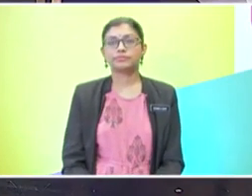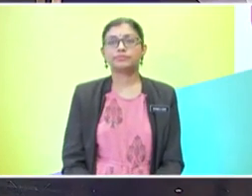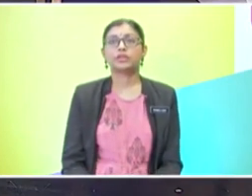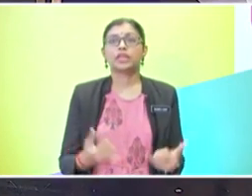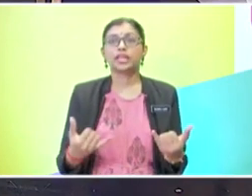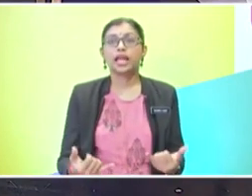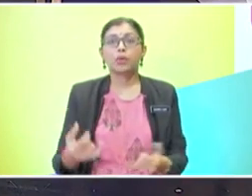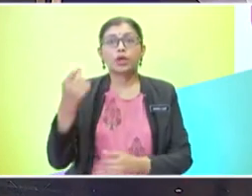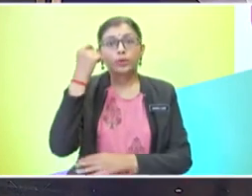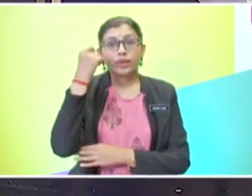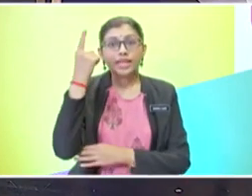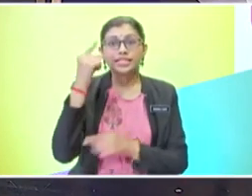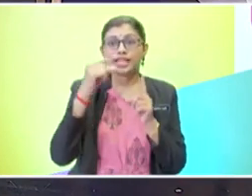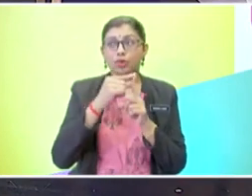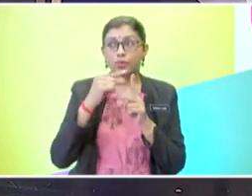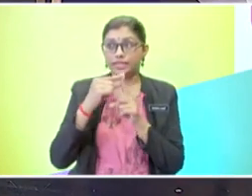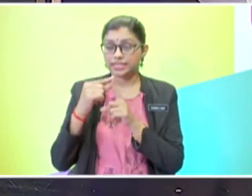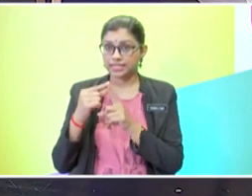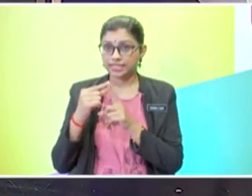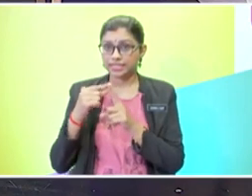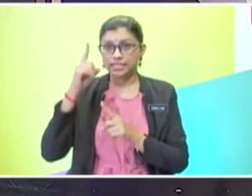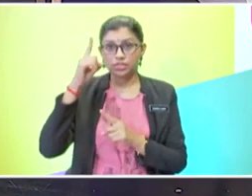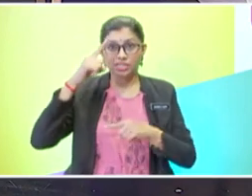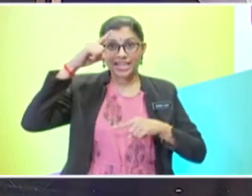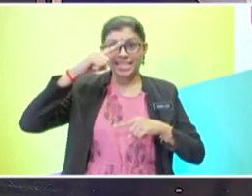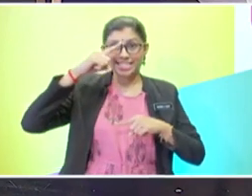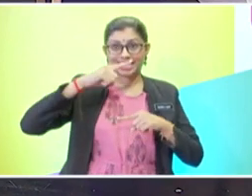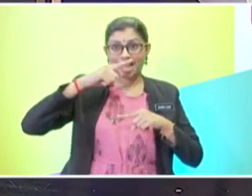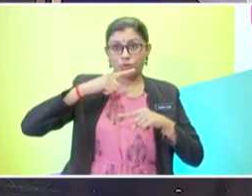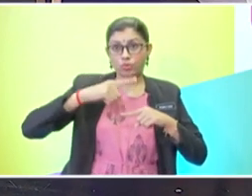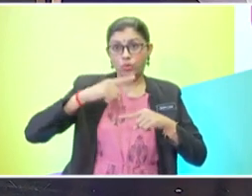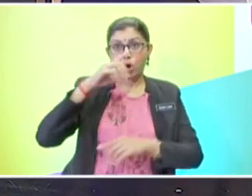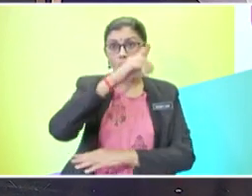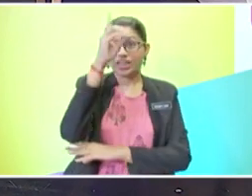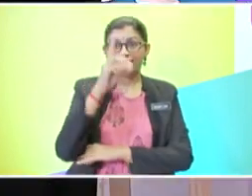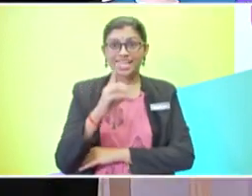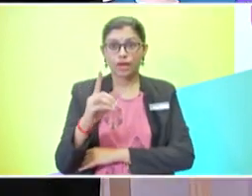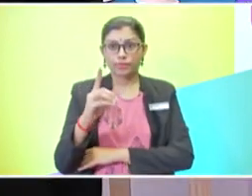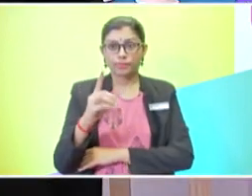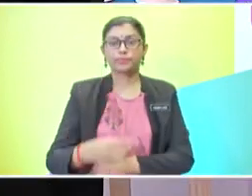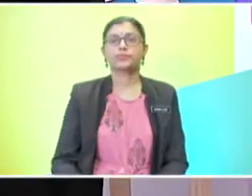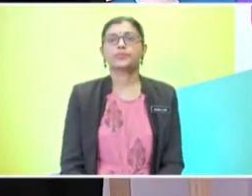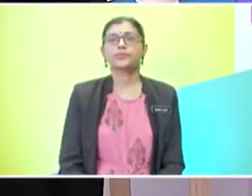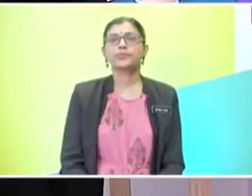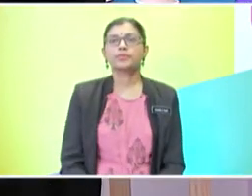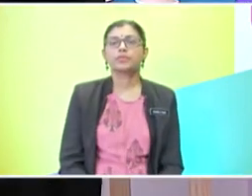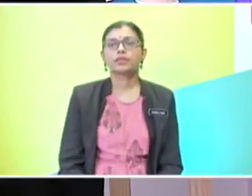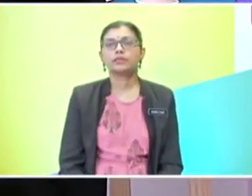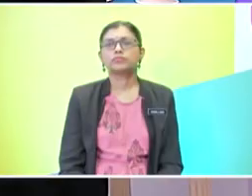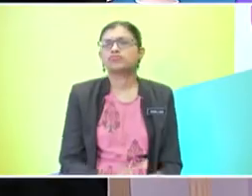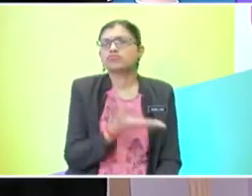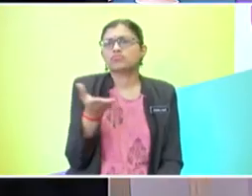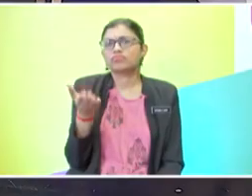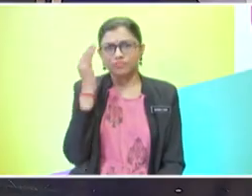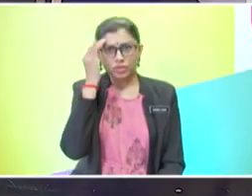let's understand the terms, more terms. Okay, what is discount and what is rebate? Okay, any idea from you?